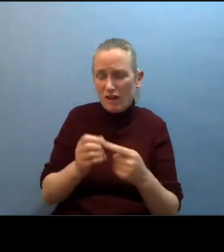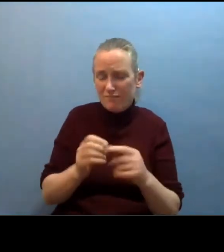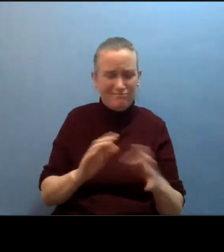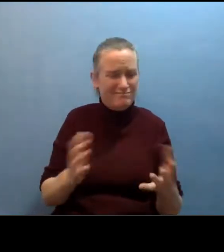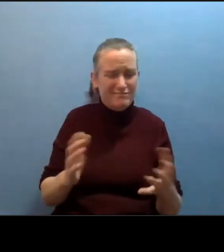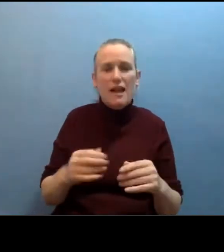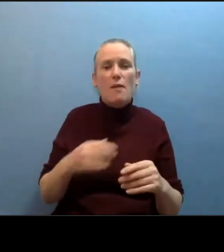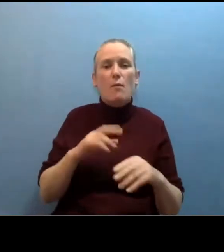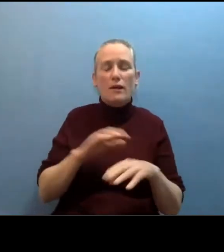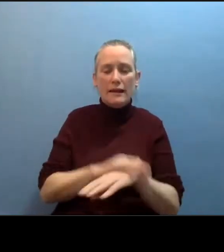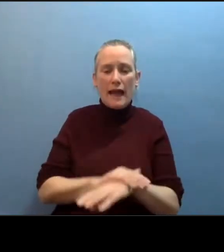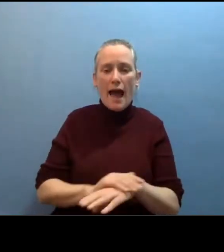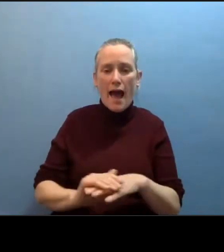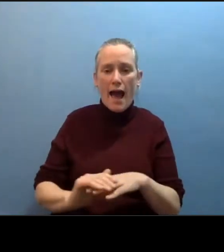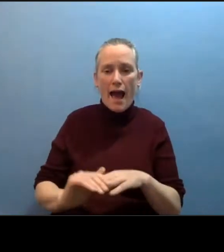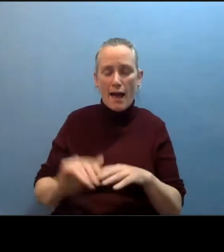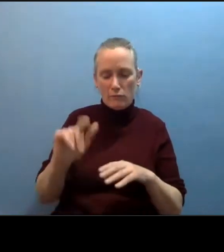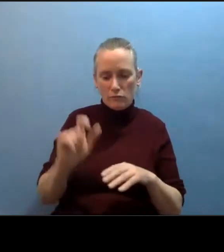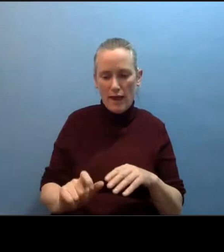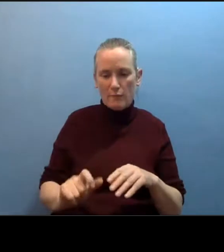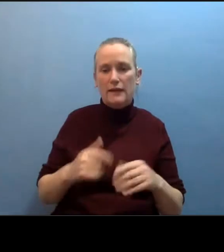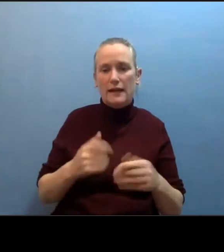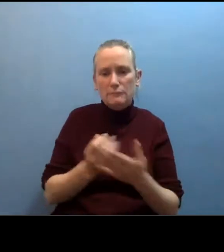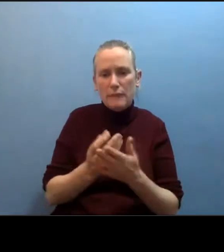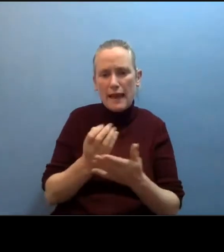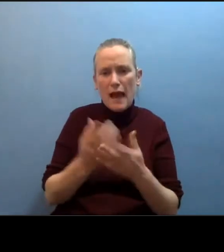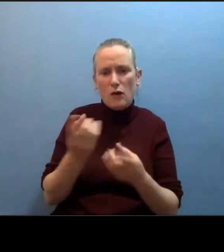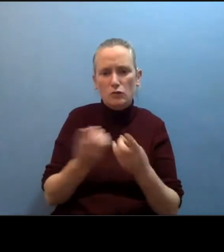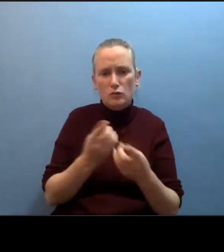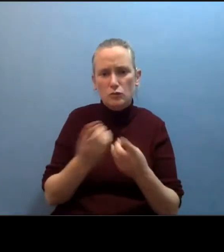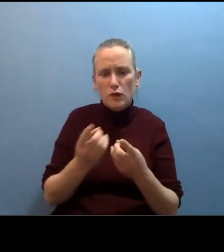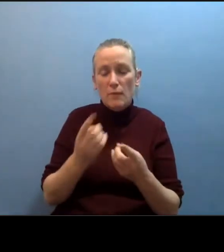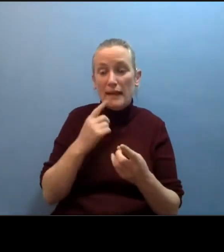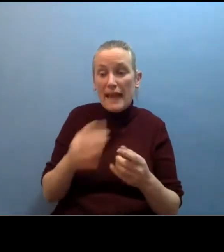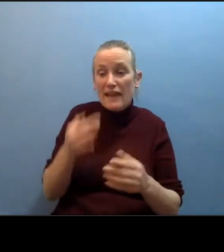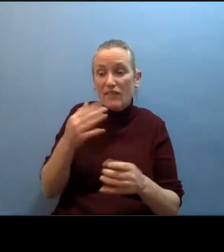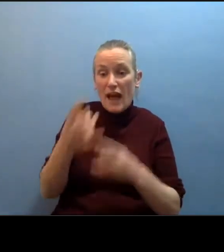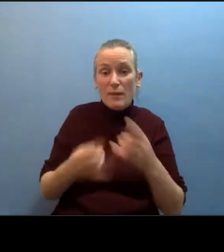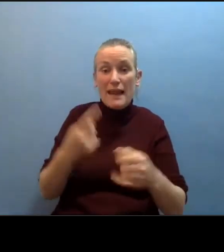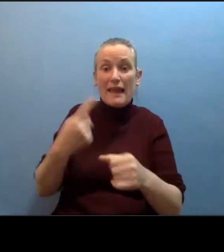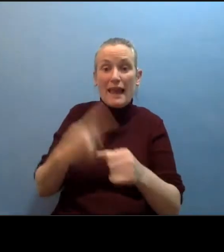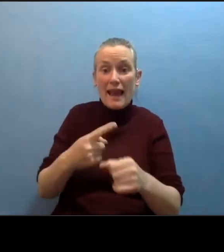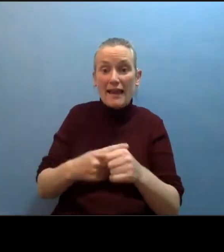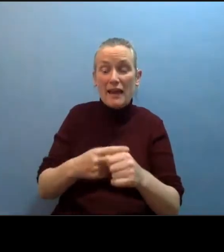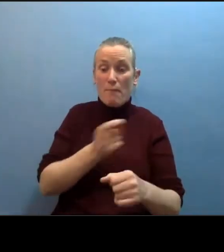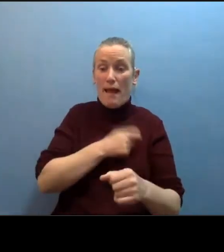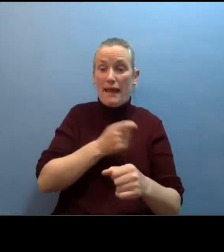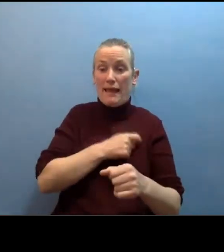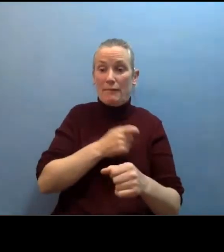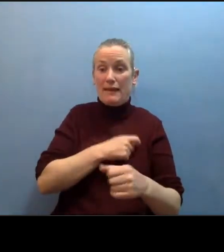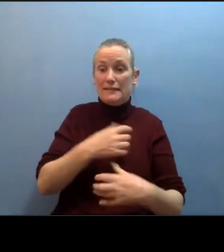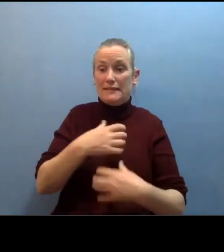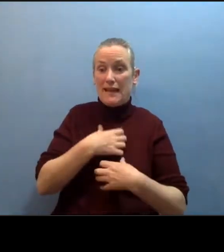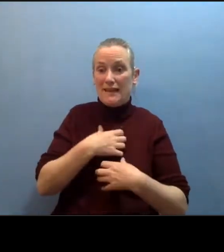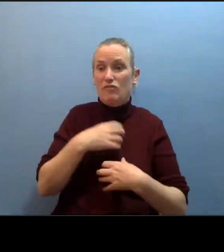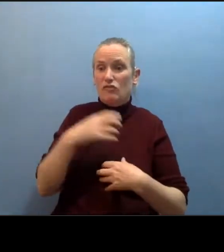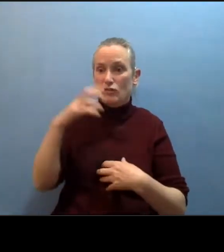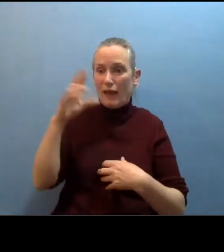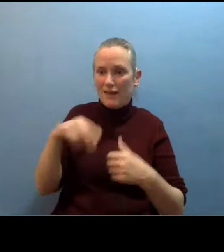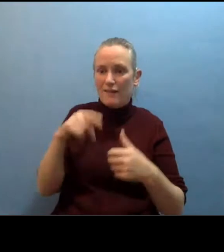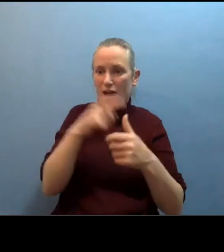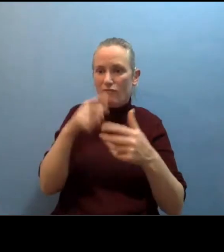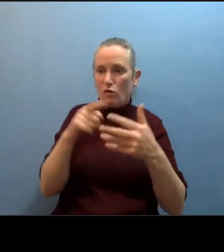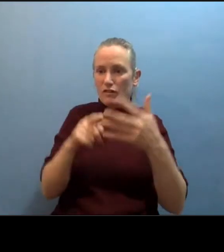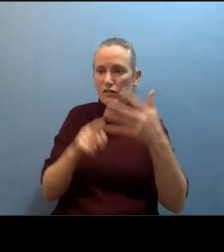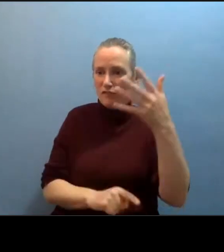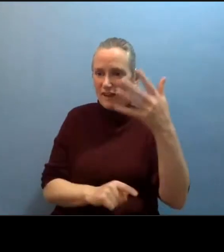hopefully when they start to become a bit more stressed or a bit more panicked, they can remember how to do it. So that would be just one quick one. Another quick one is belly